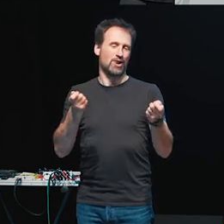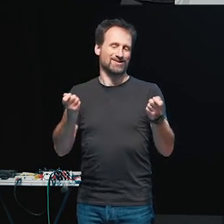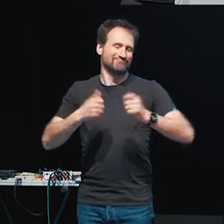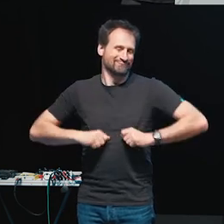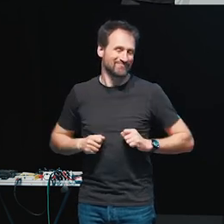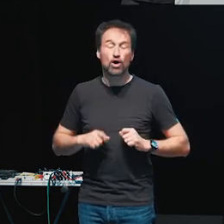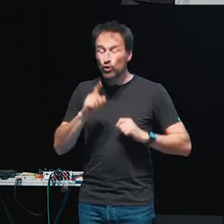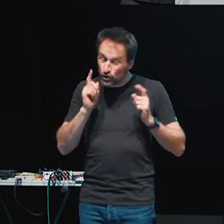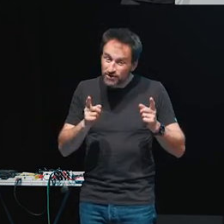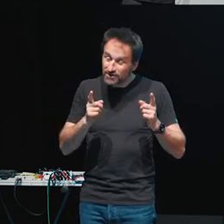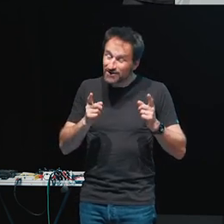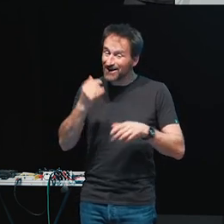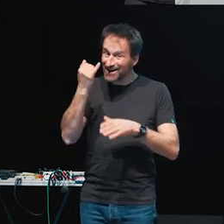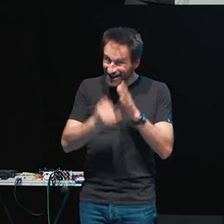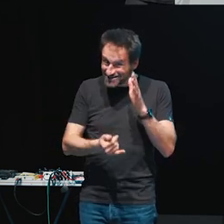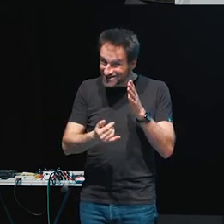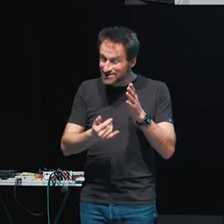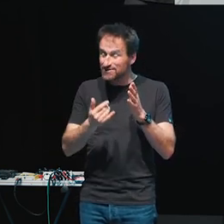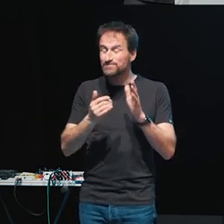and last but not least,